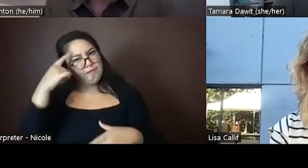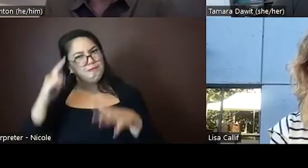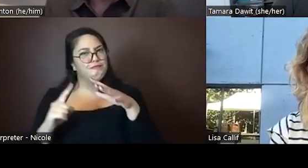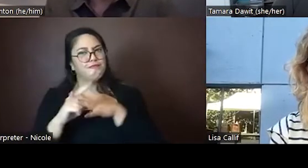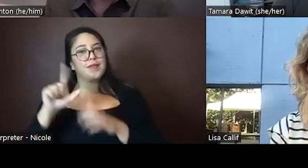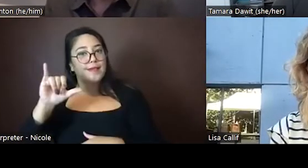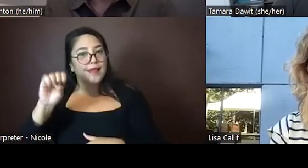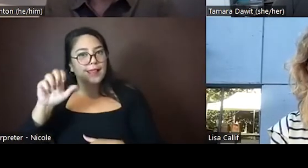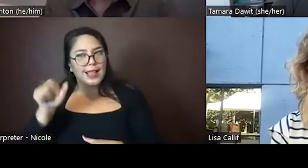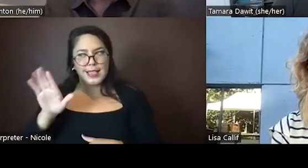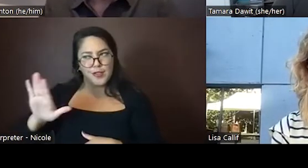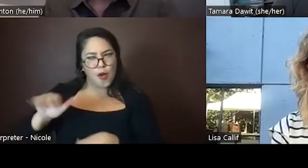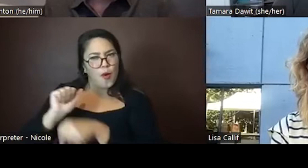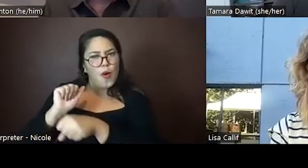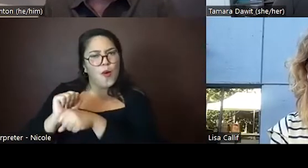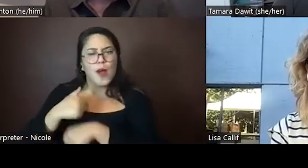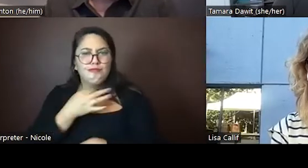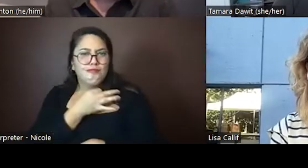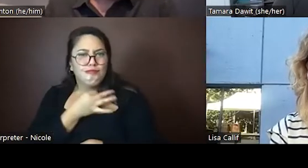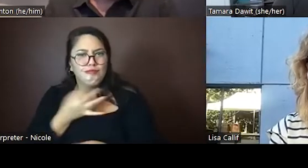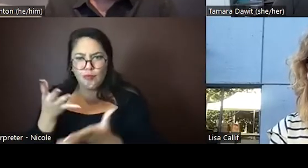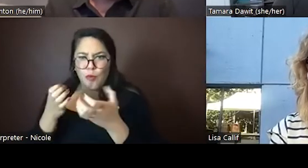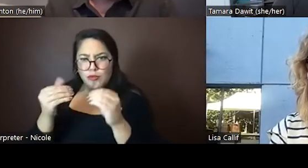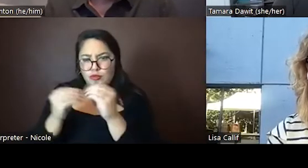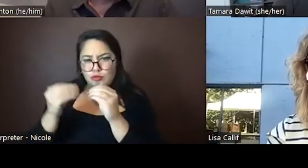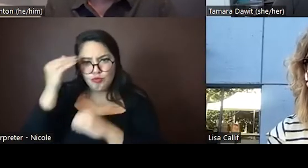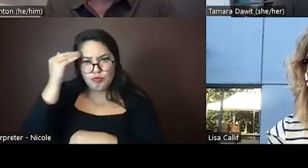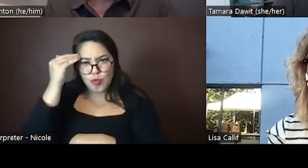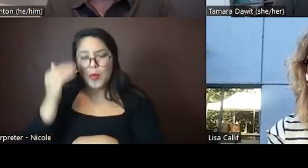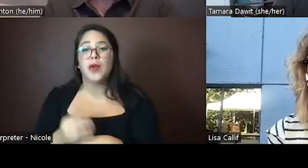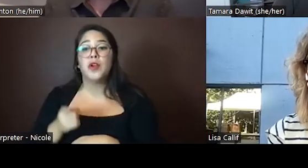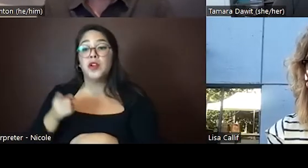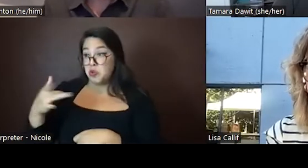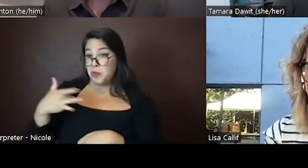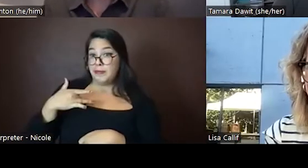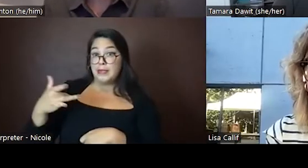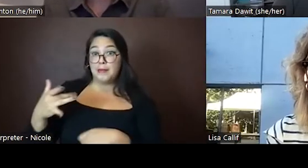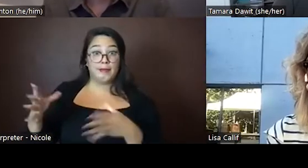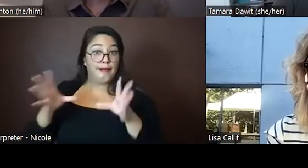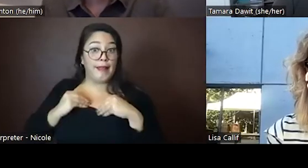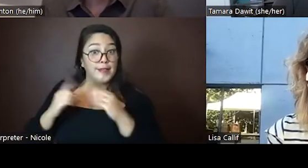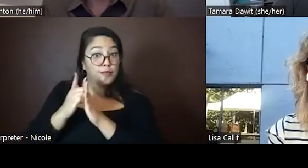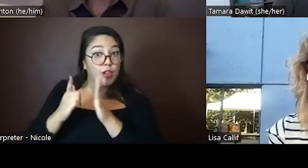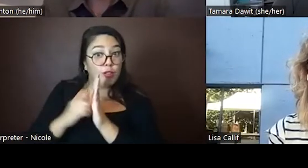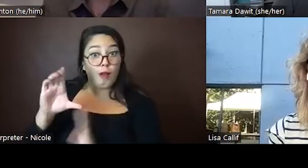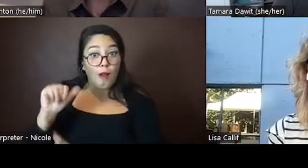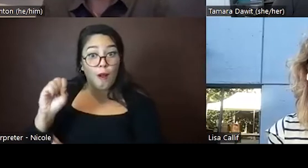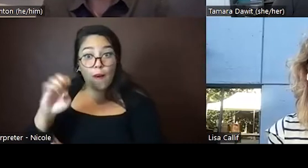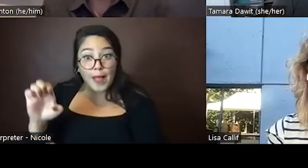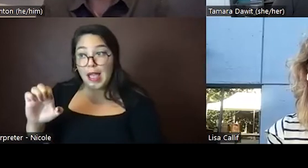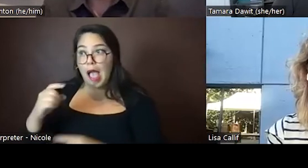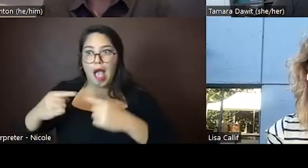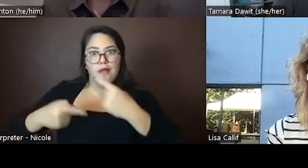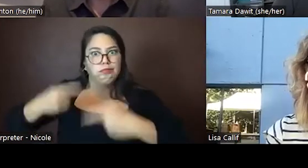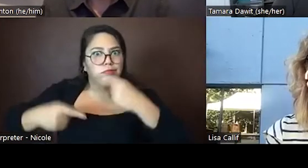Lisa, do you always get the most controversial cases, or you always, you are also in some